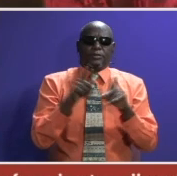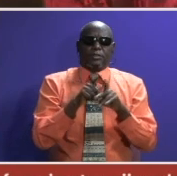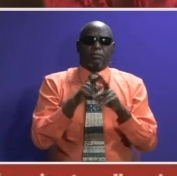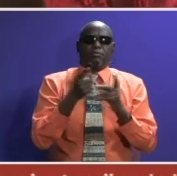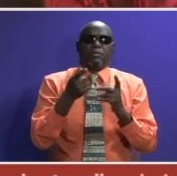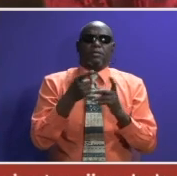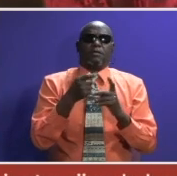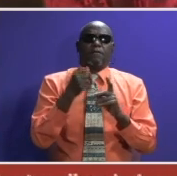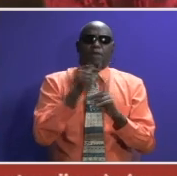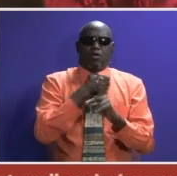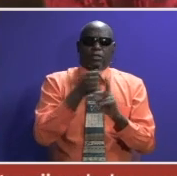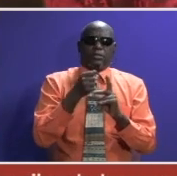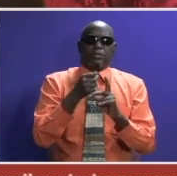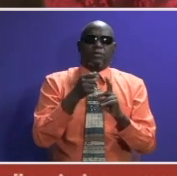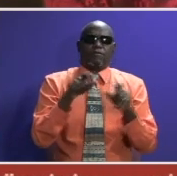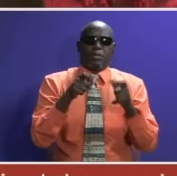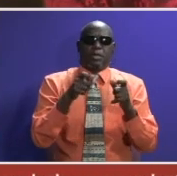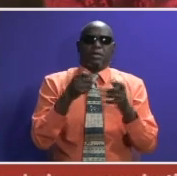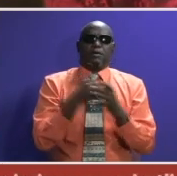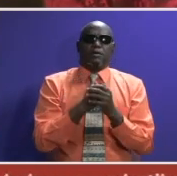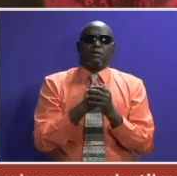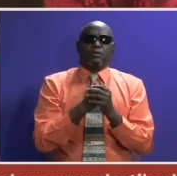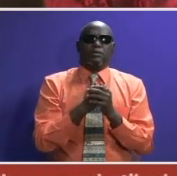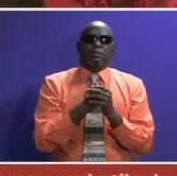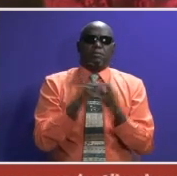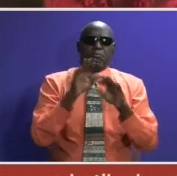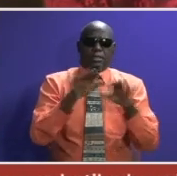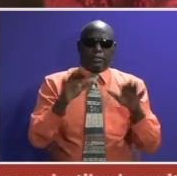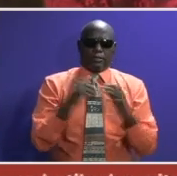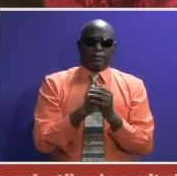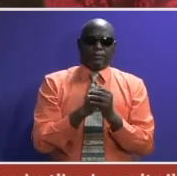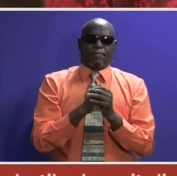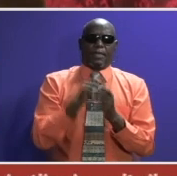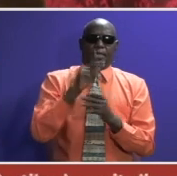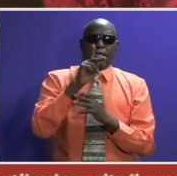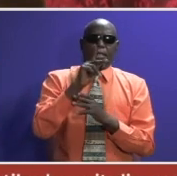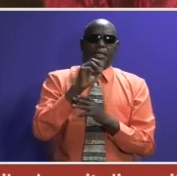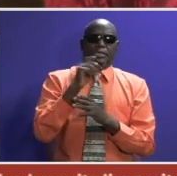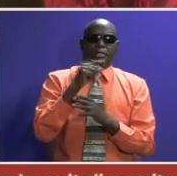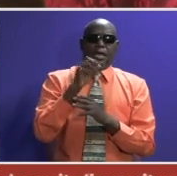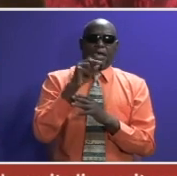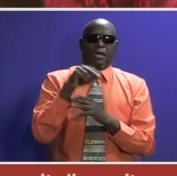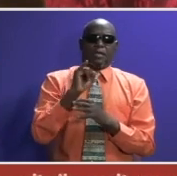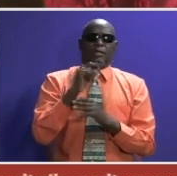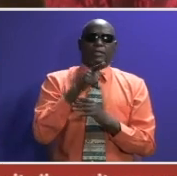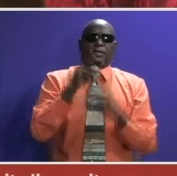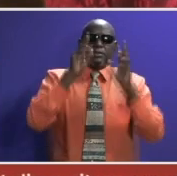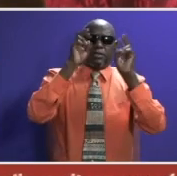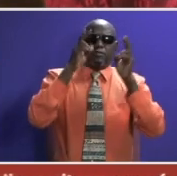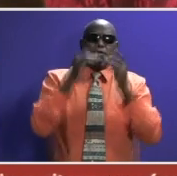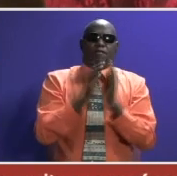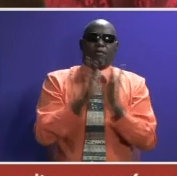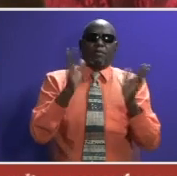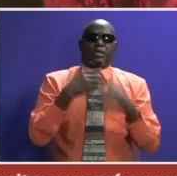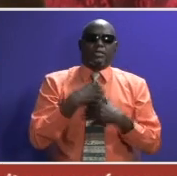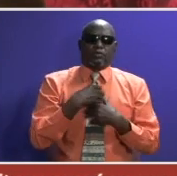investment. Recent similar action by the very same Professor Kisiang'ani is already the subject of public